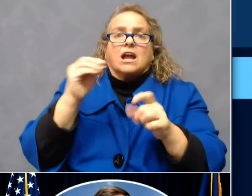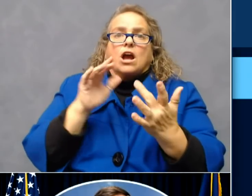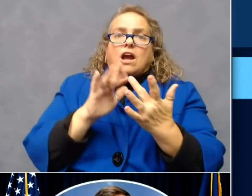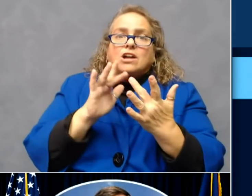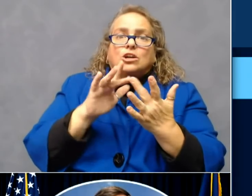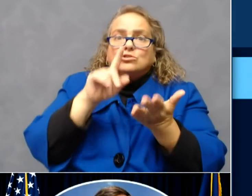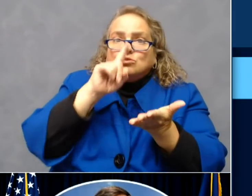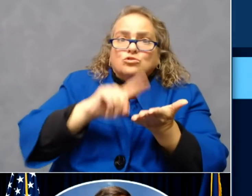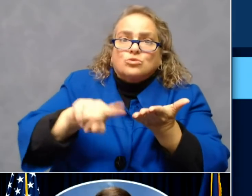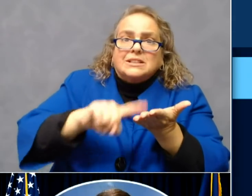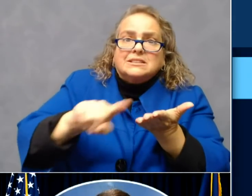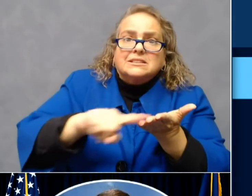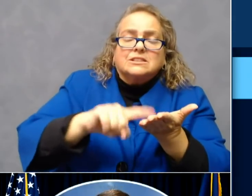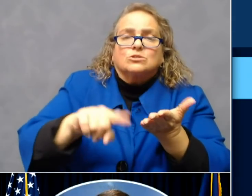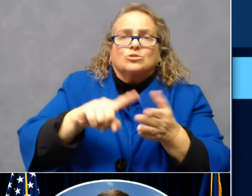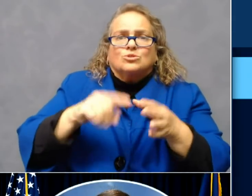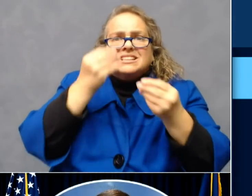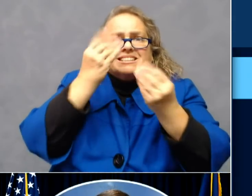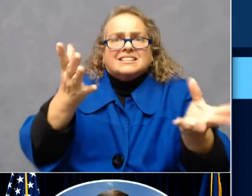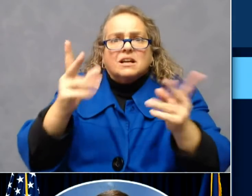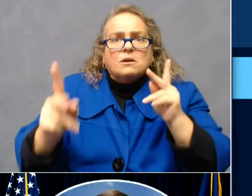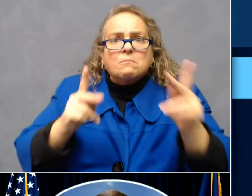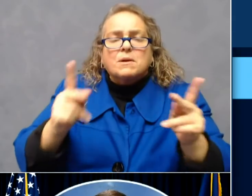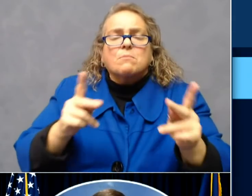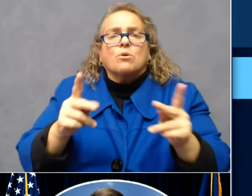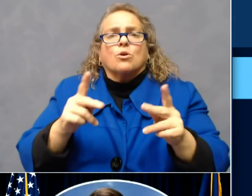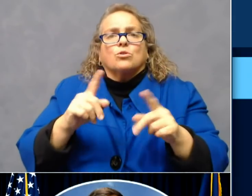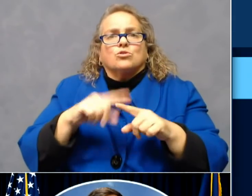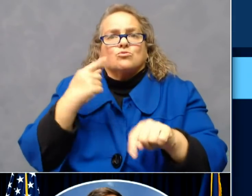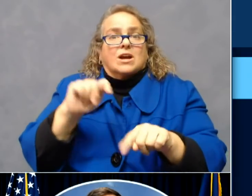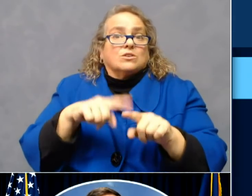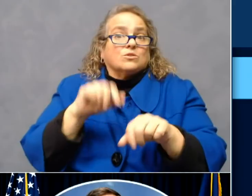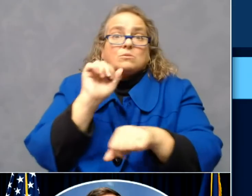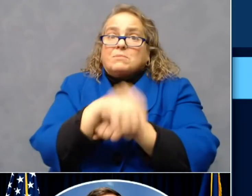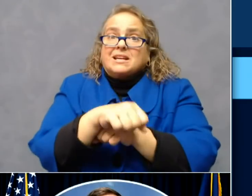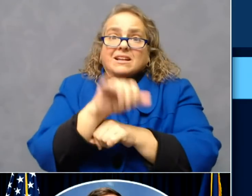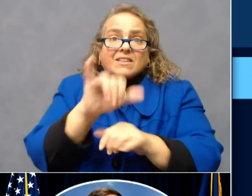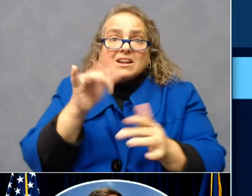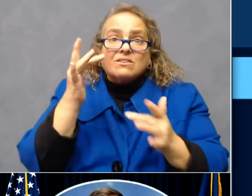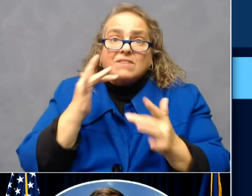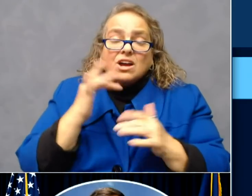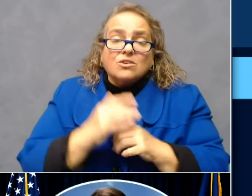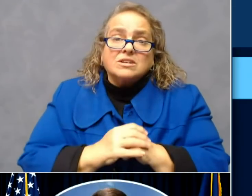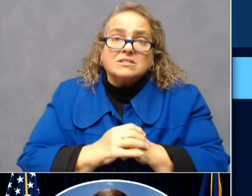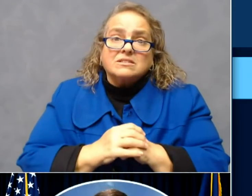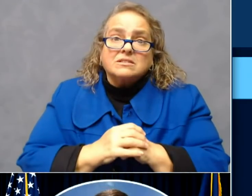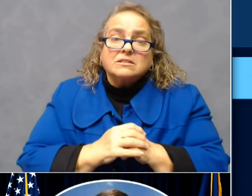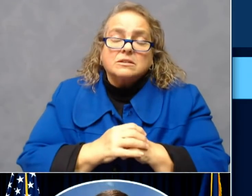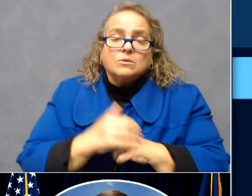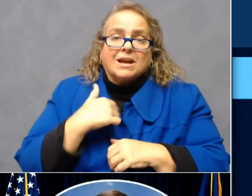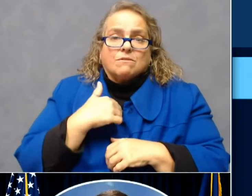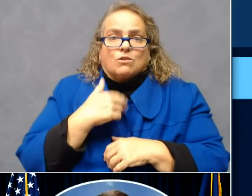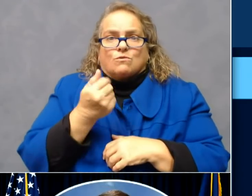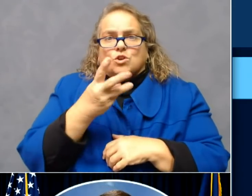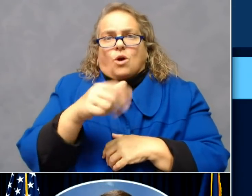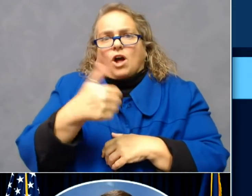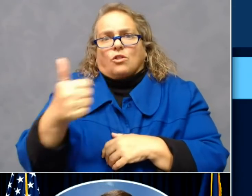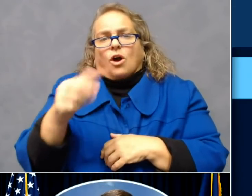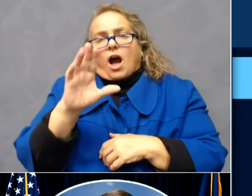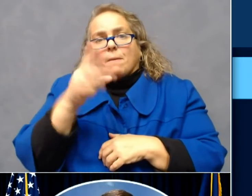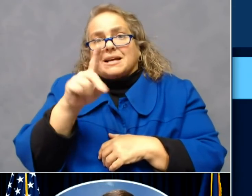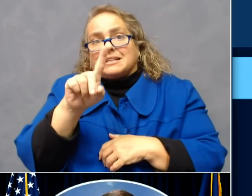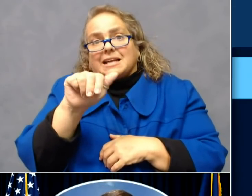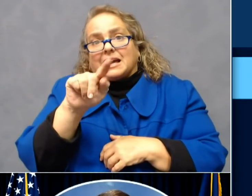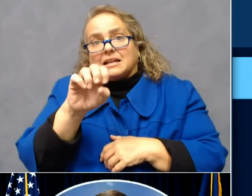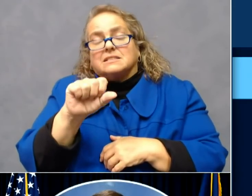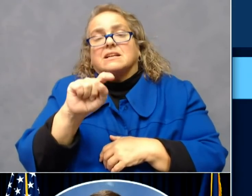health steps, to defeat this virus. We're going to have a couple of other updates, and then we're going to get